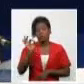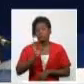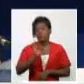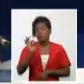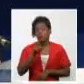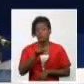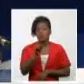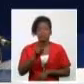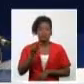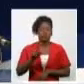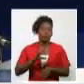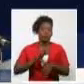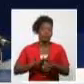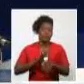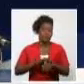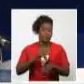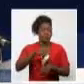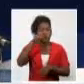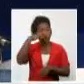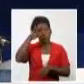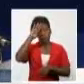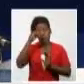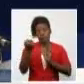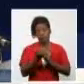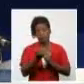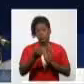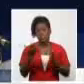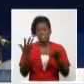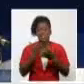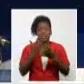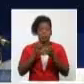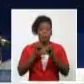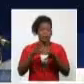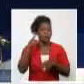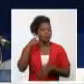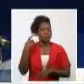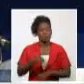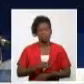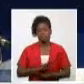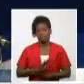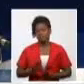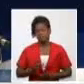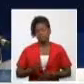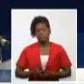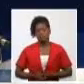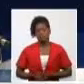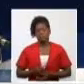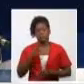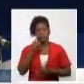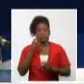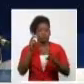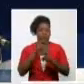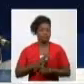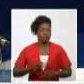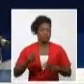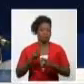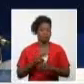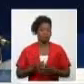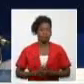is 4.7% of confirmed cases whose source of infection remains